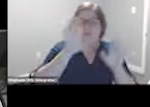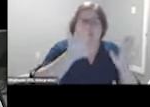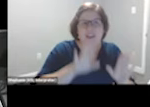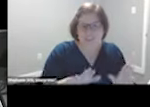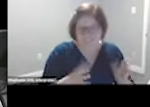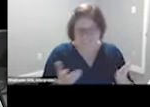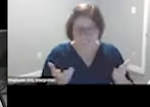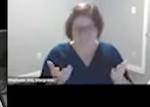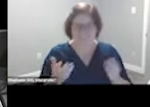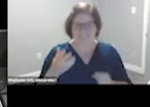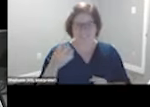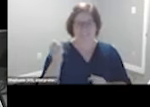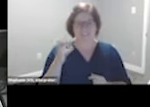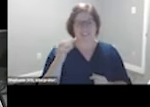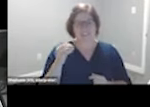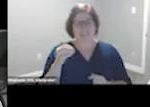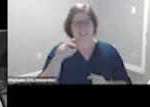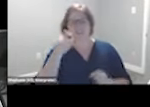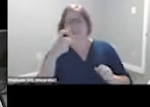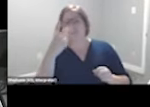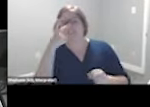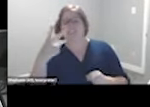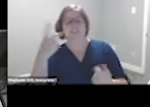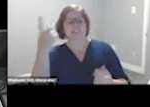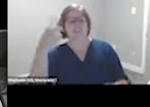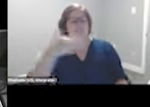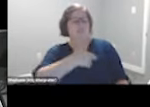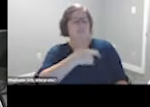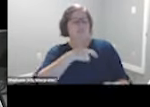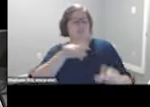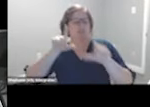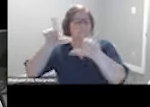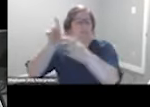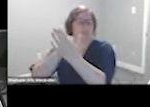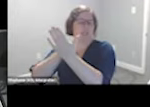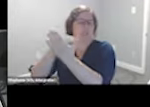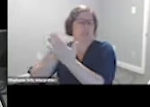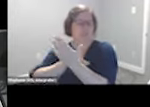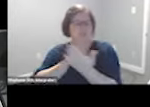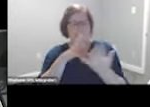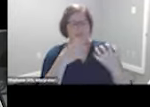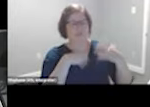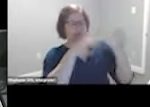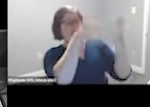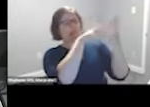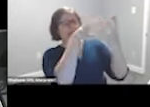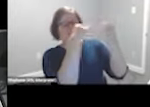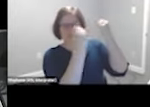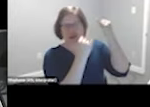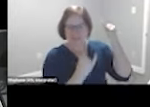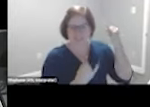kind of religious painting over there. We have a really messy wires around, and then still somebody's working